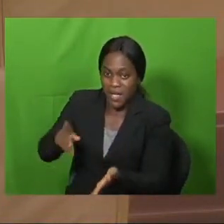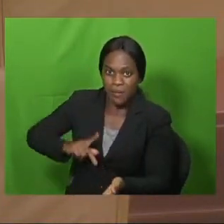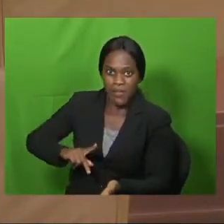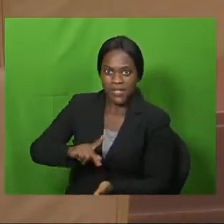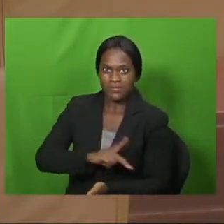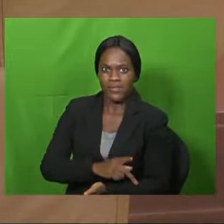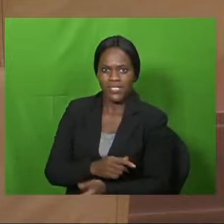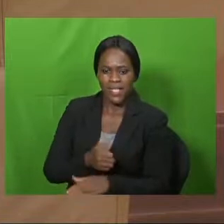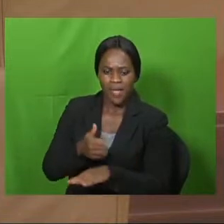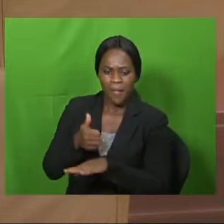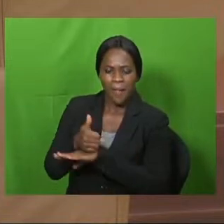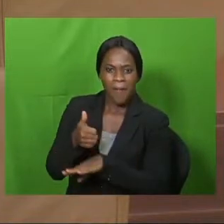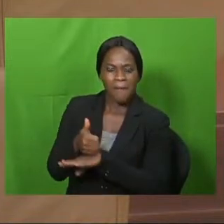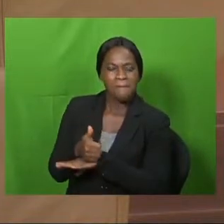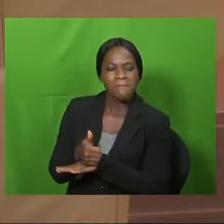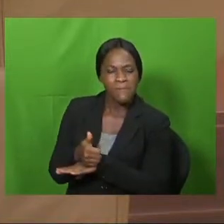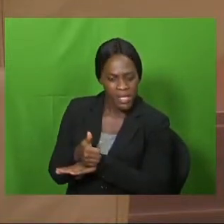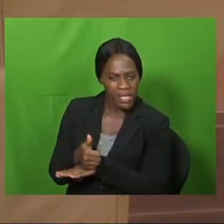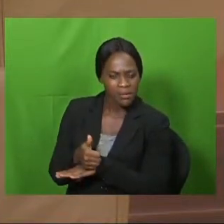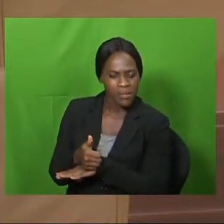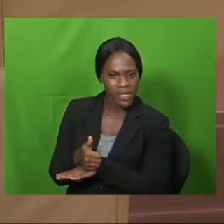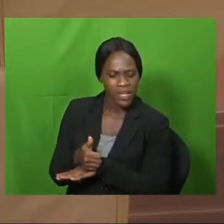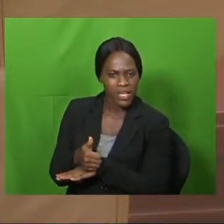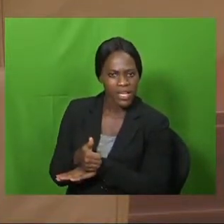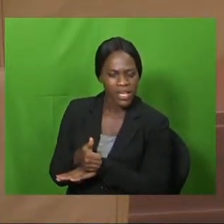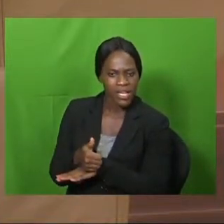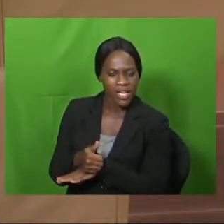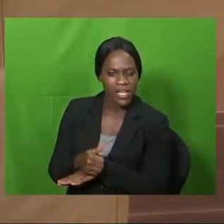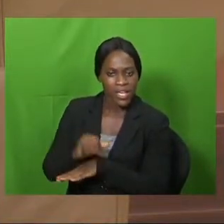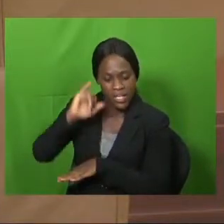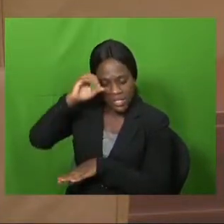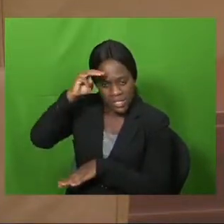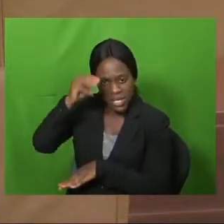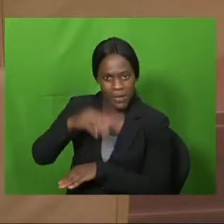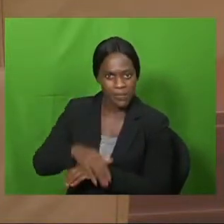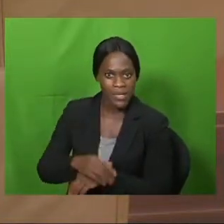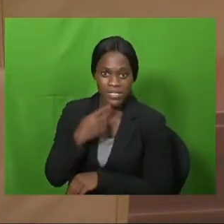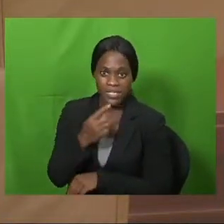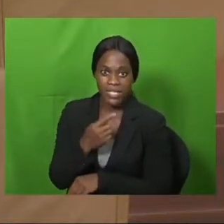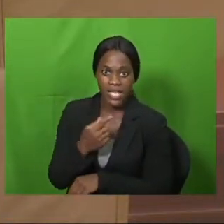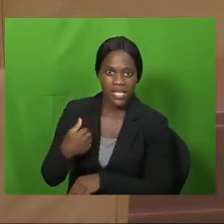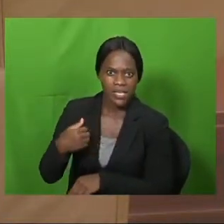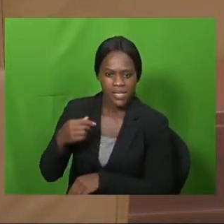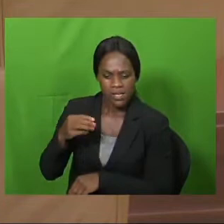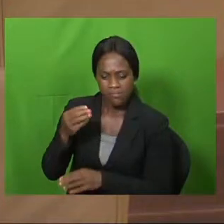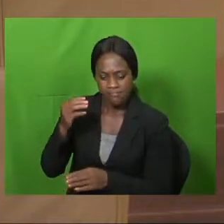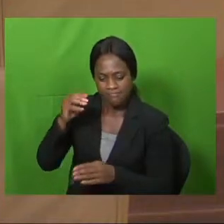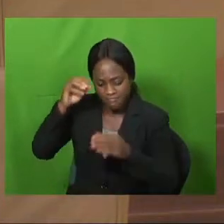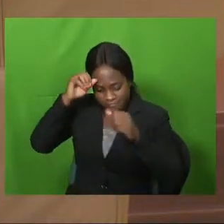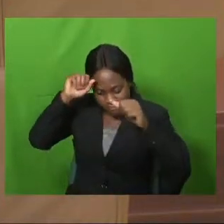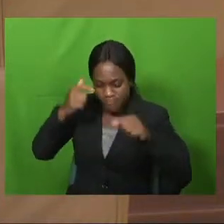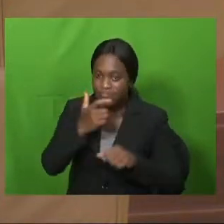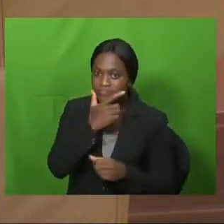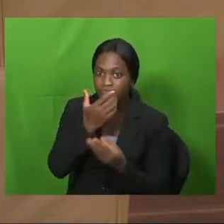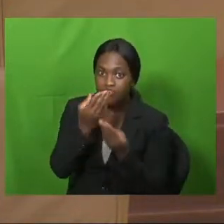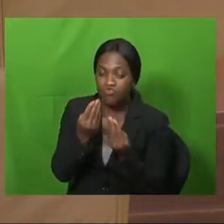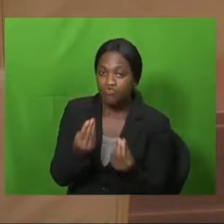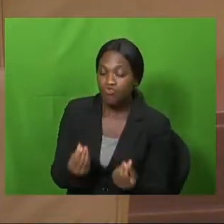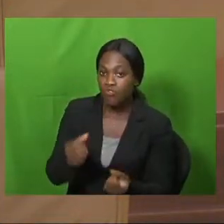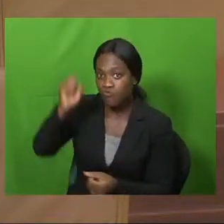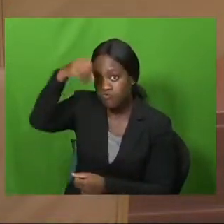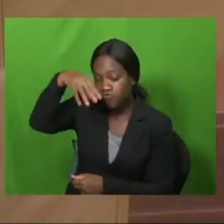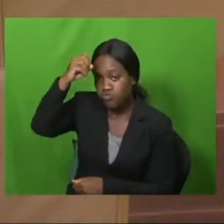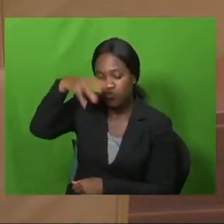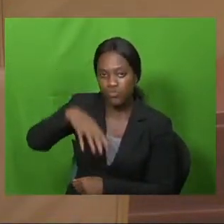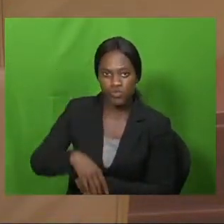allegation that he inherited Dumso. Go and check the records on the PURC. Go and check the records